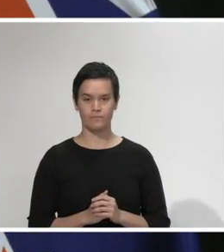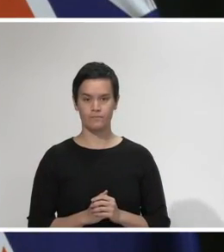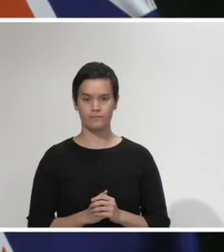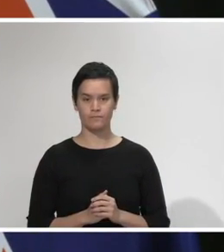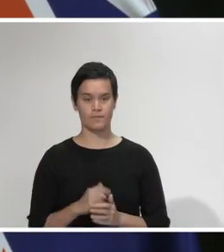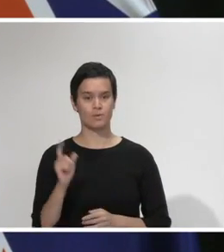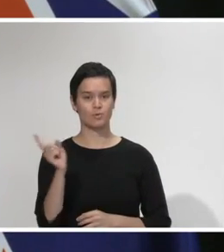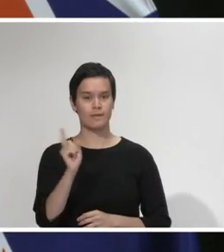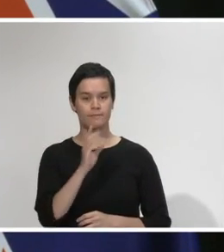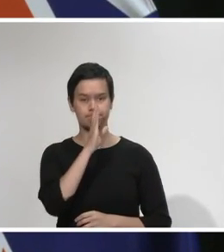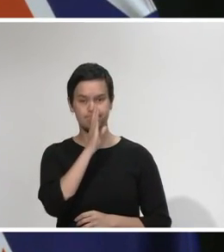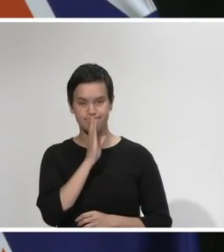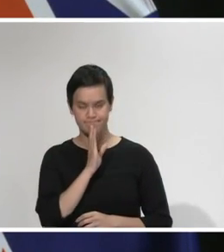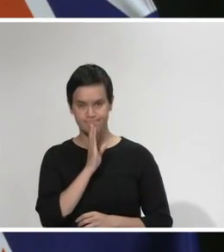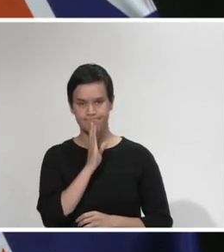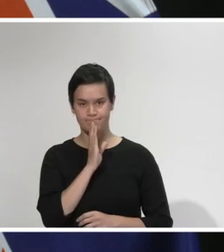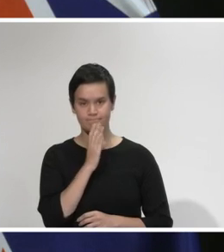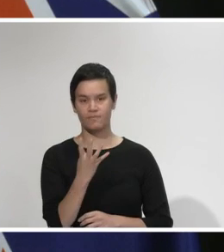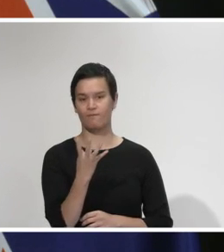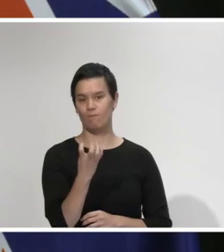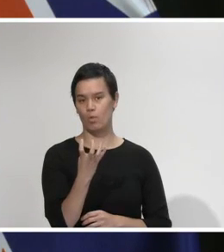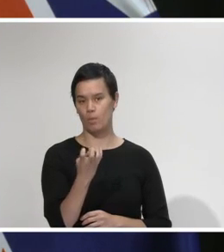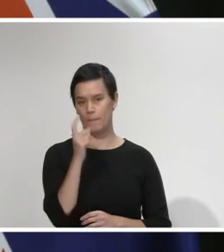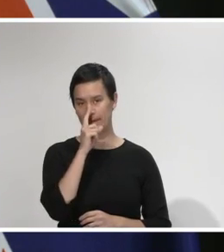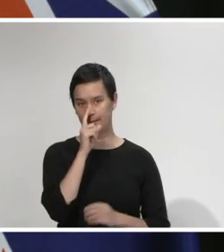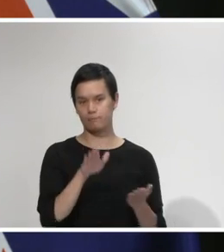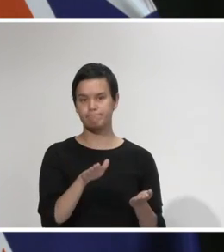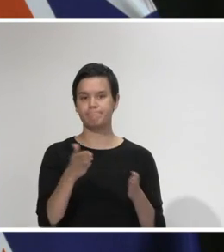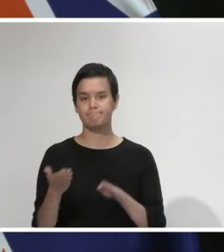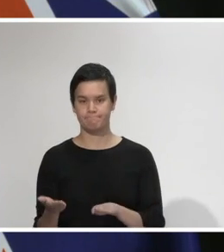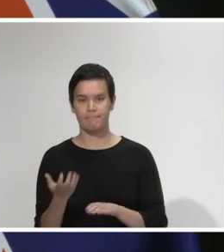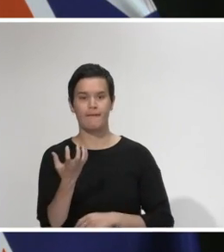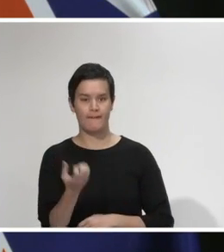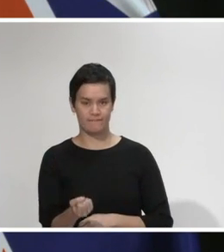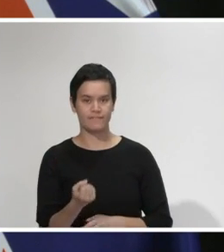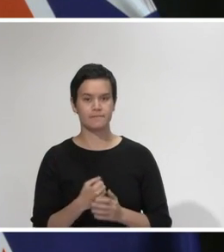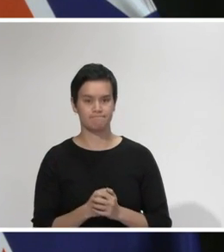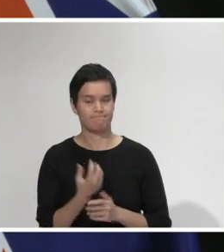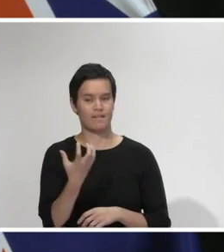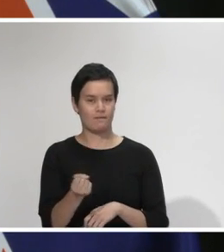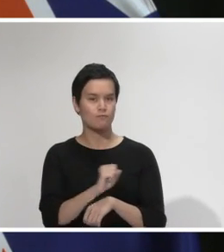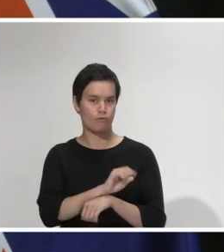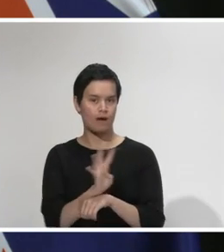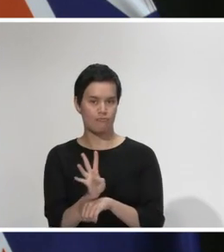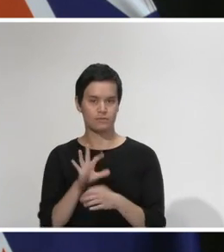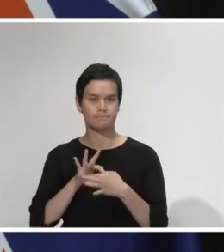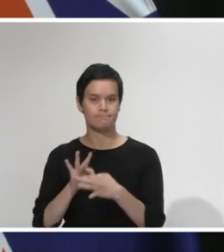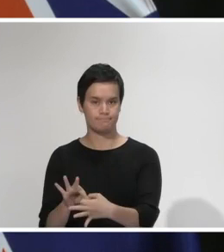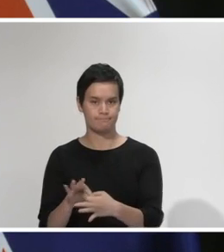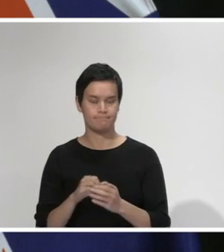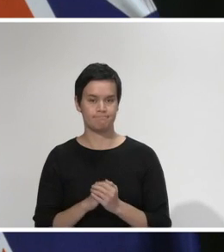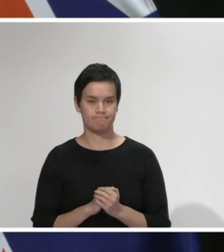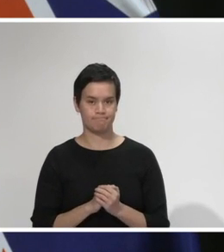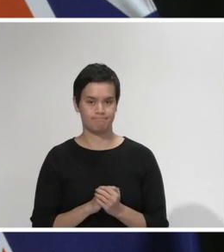Today I'm very sad to report 4 additional deaths linked to COVID-19 infection. One of those was in